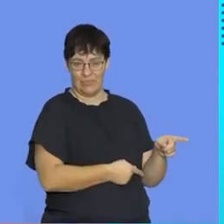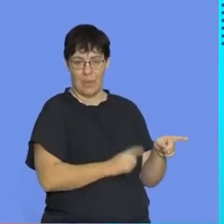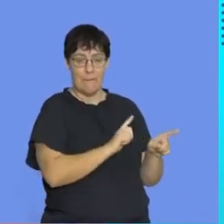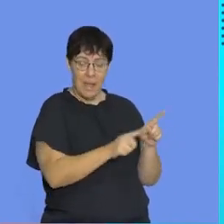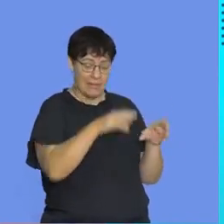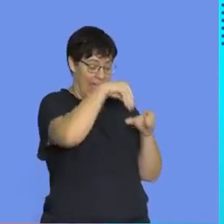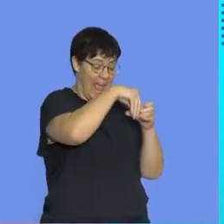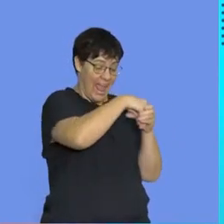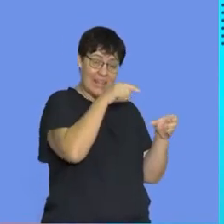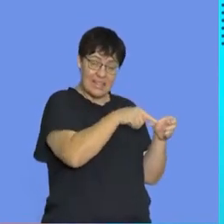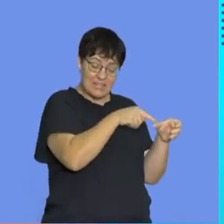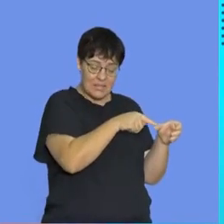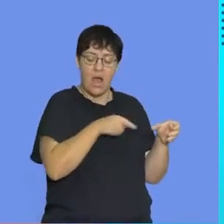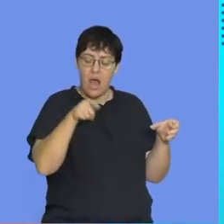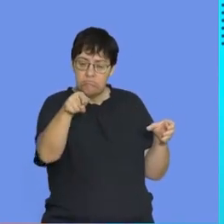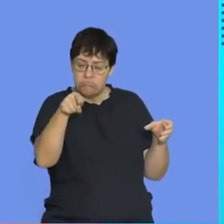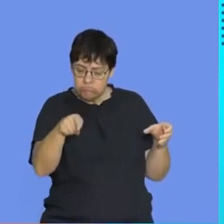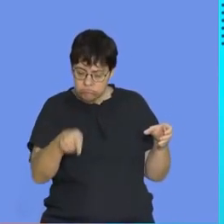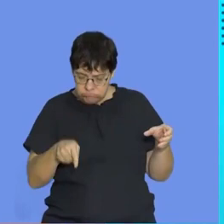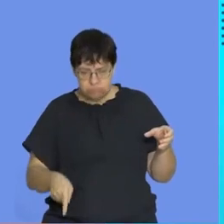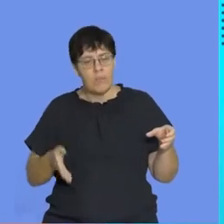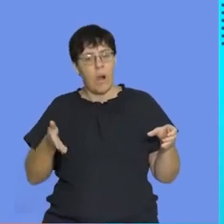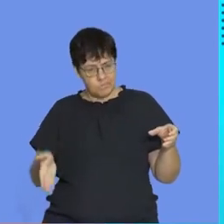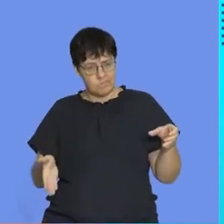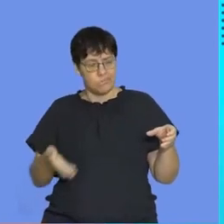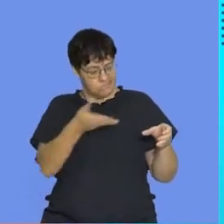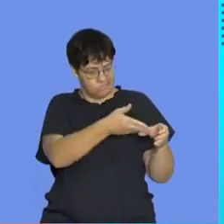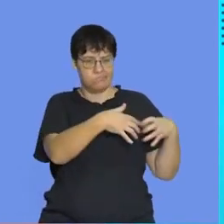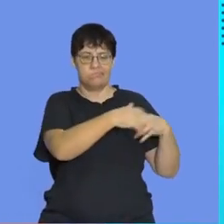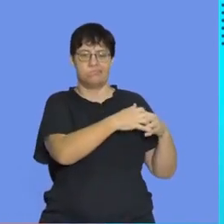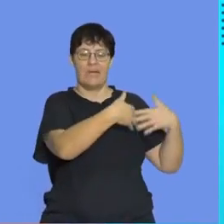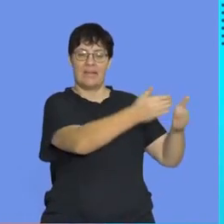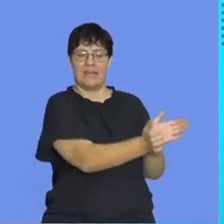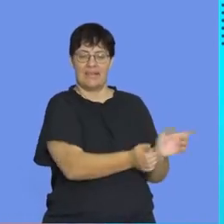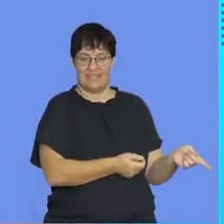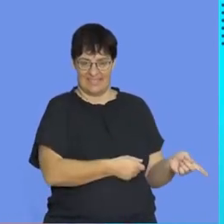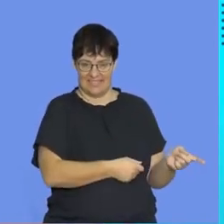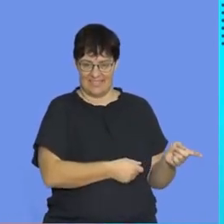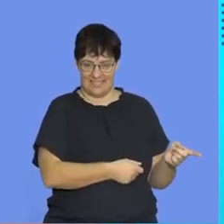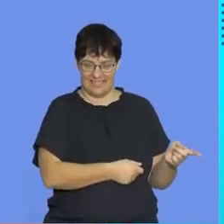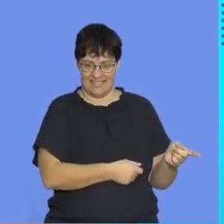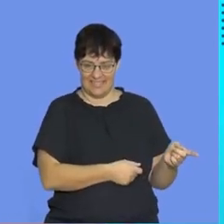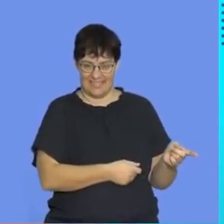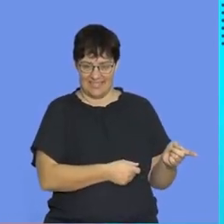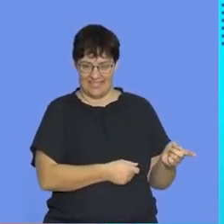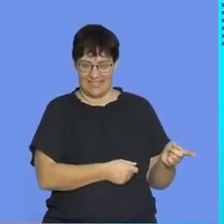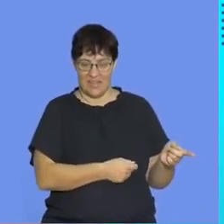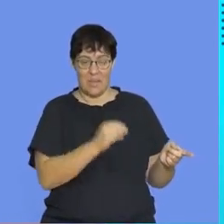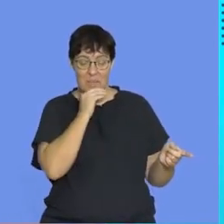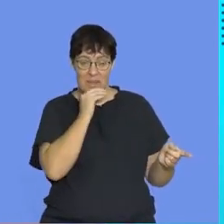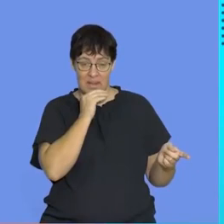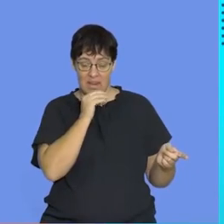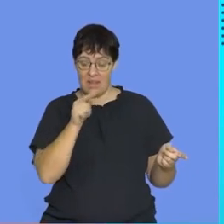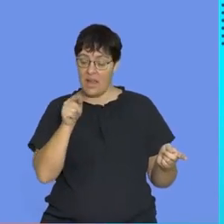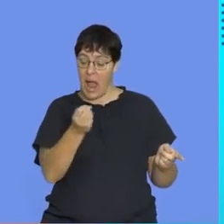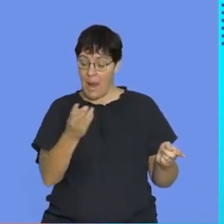simply a chemical reaction. So the amount of, the cakes that you get is actually related to the